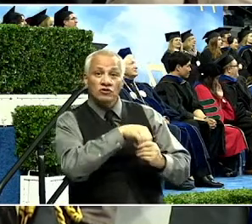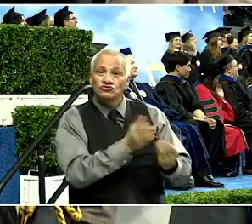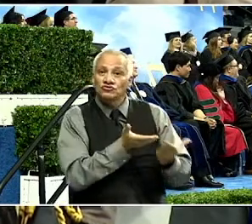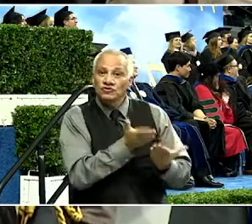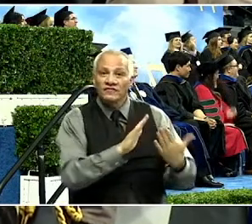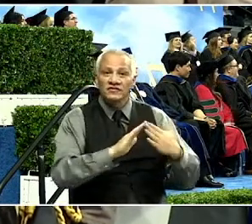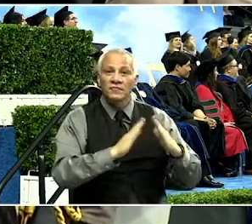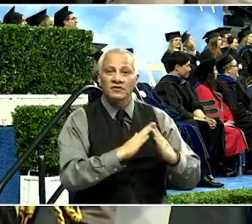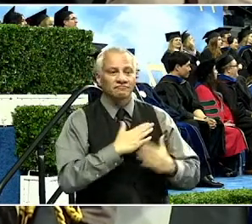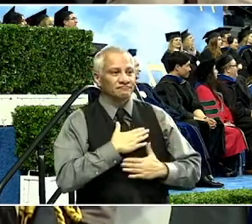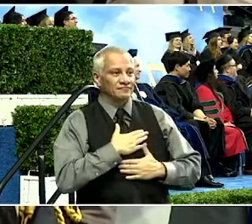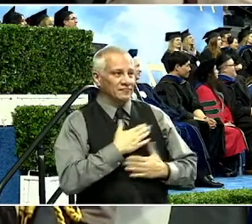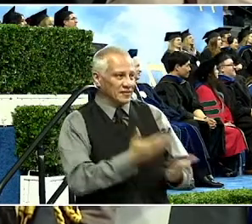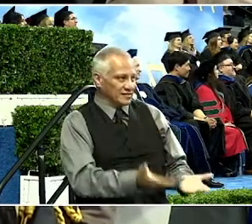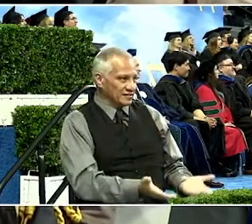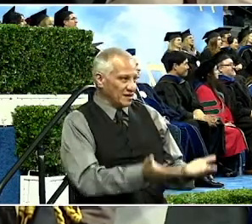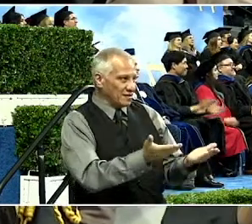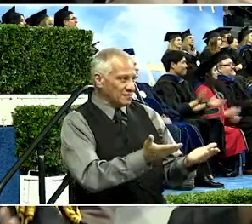please stand.